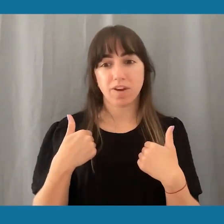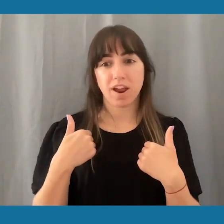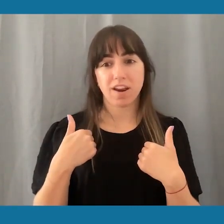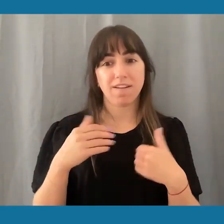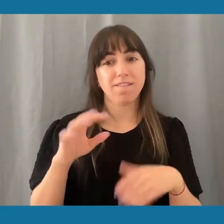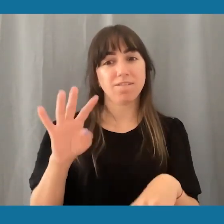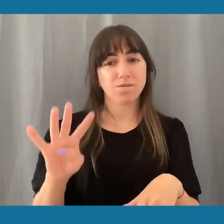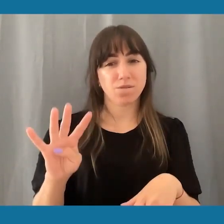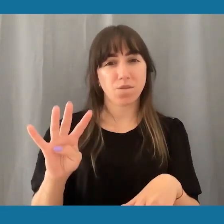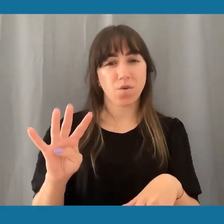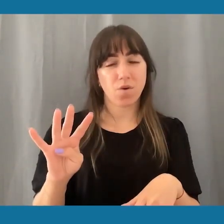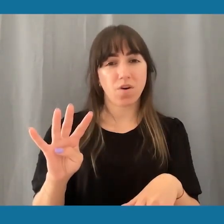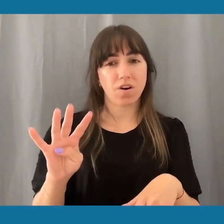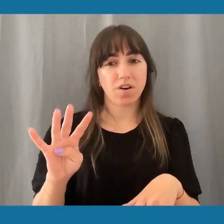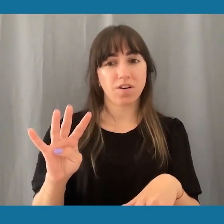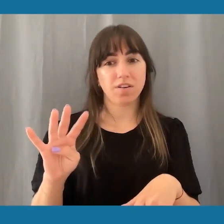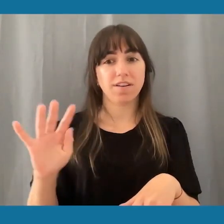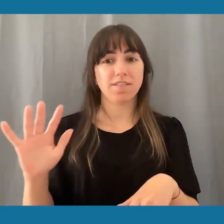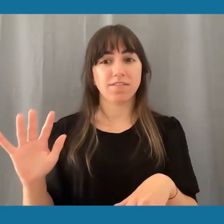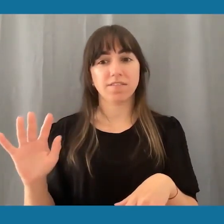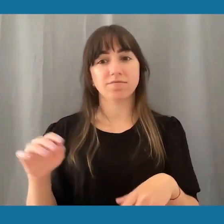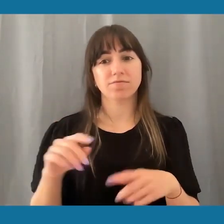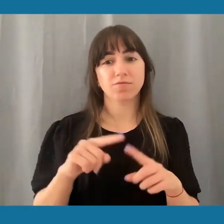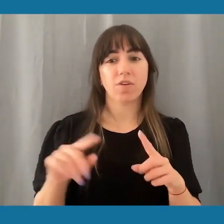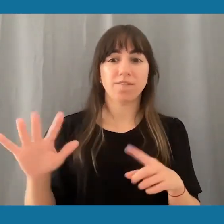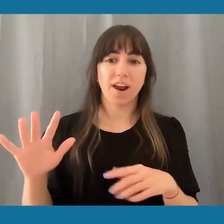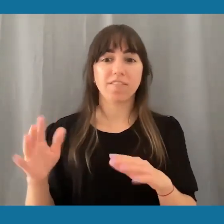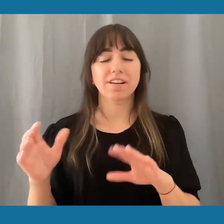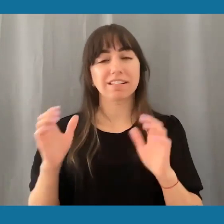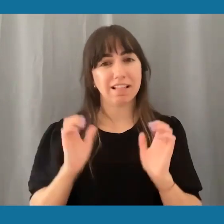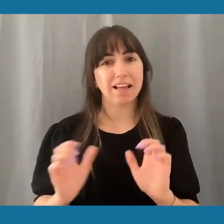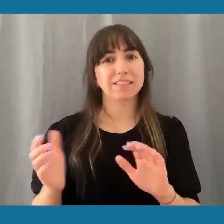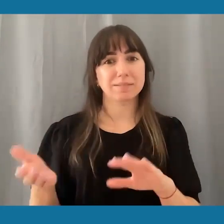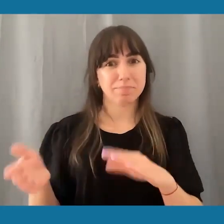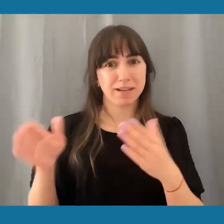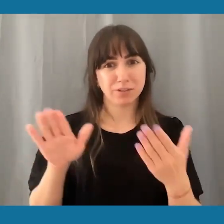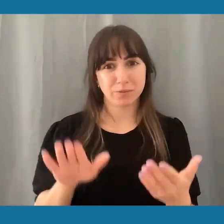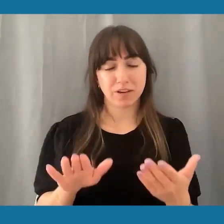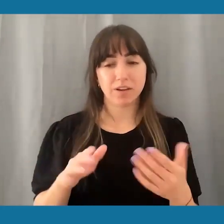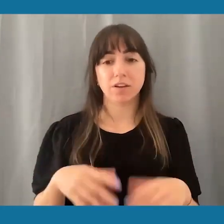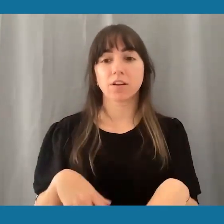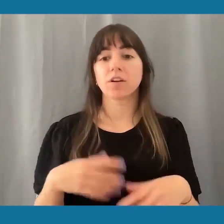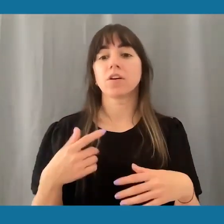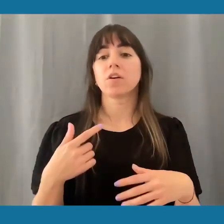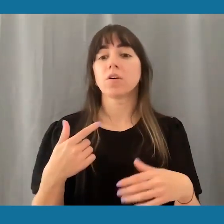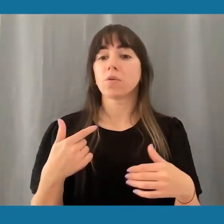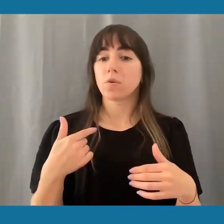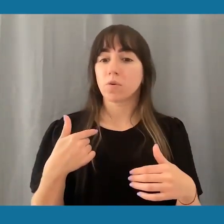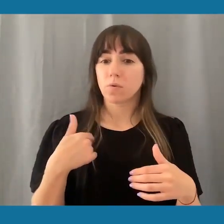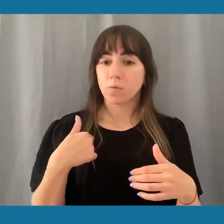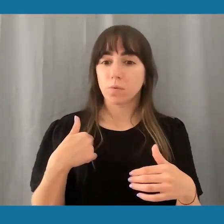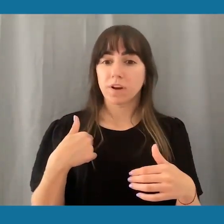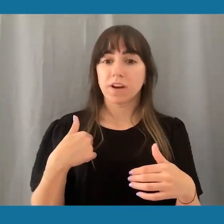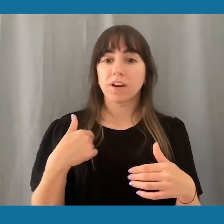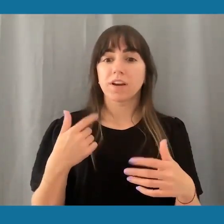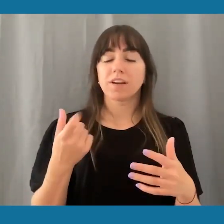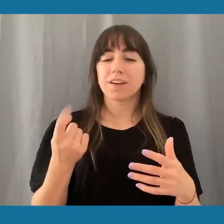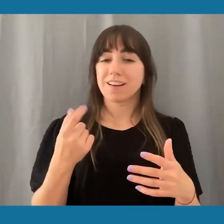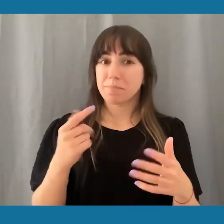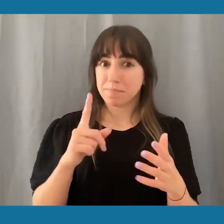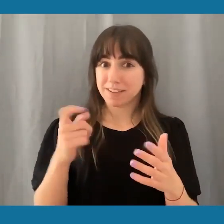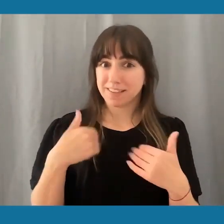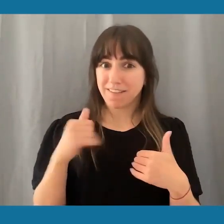five Oh, wow. clients pass away. We got on an aggressive, not just because they have an ABLE doesn't mean they don't